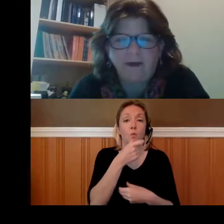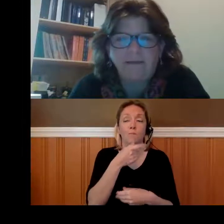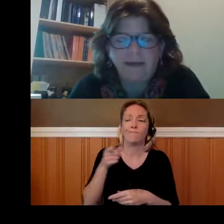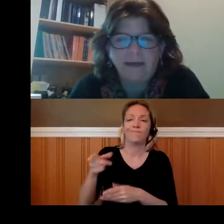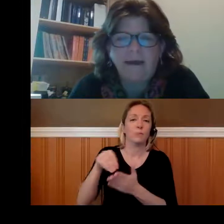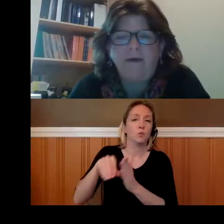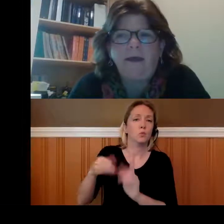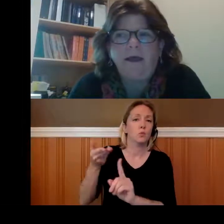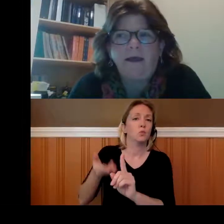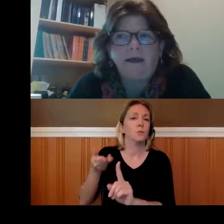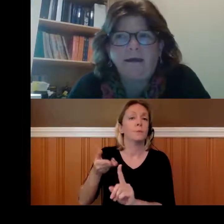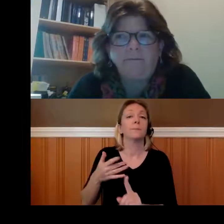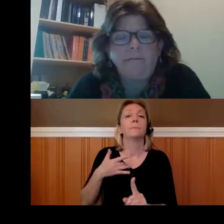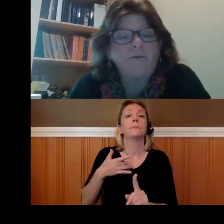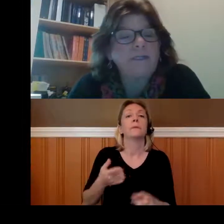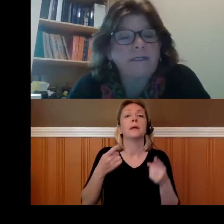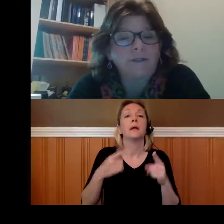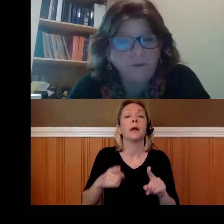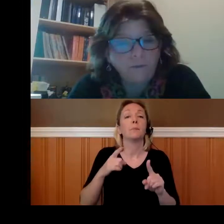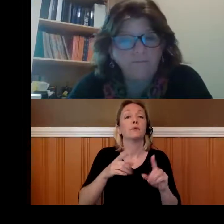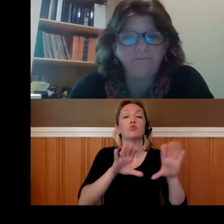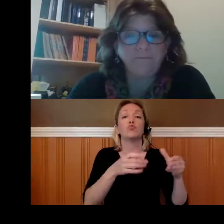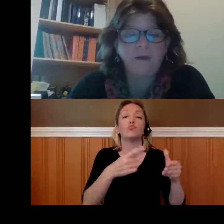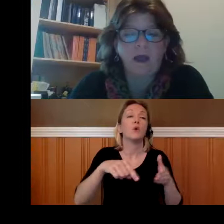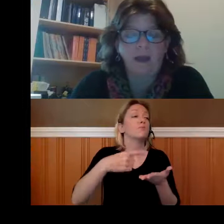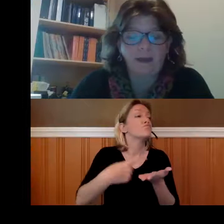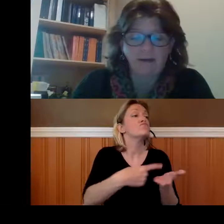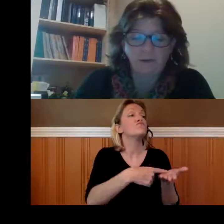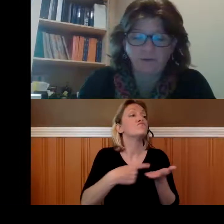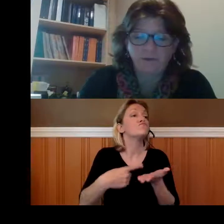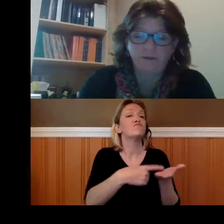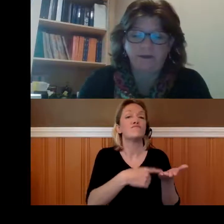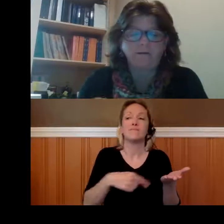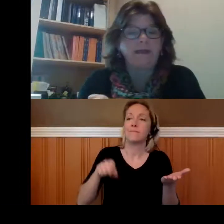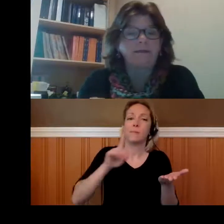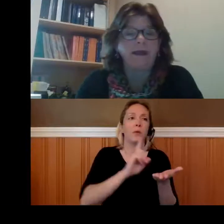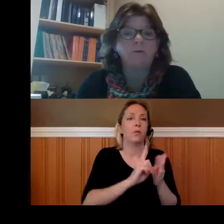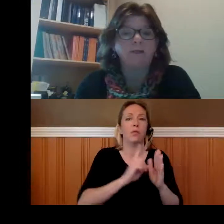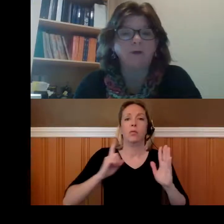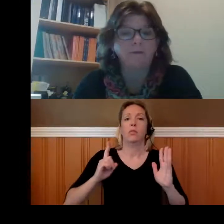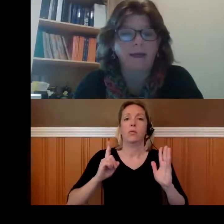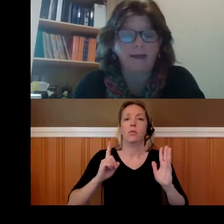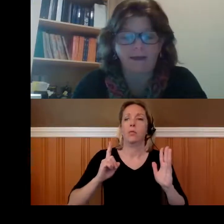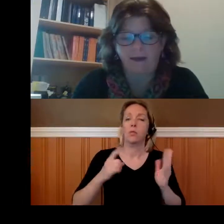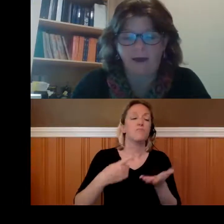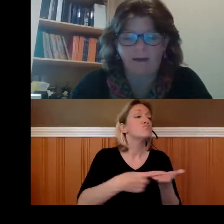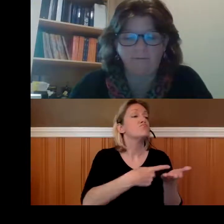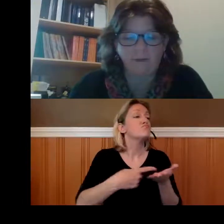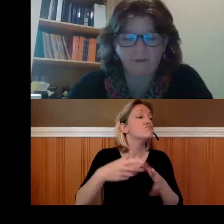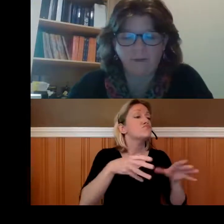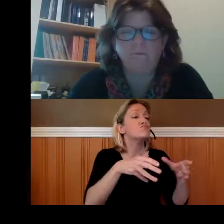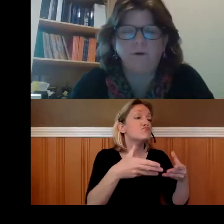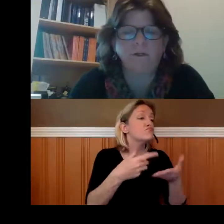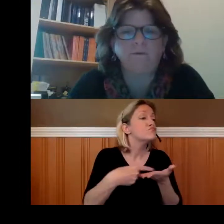find that people just assume about our children, what they like, what they don't like. But it's